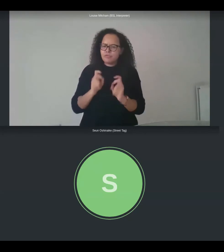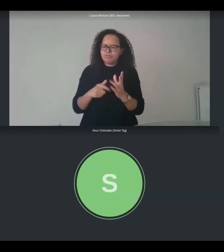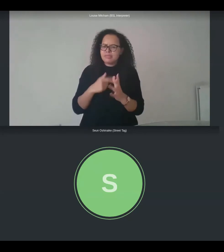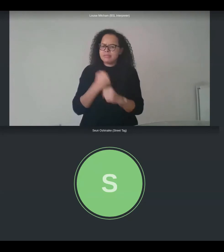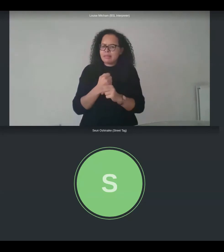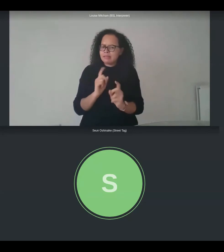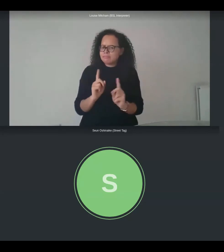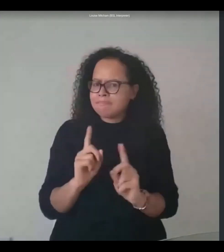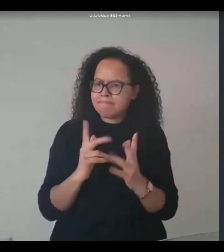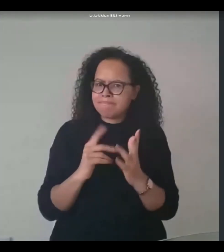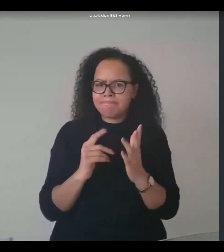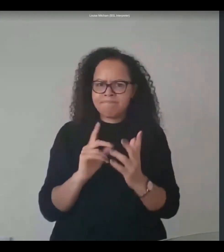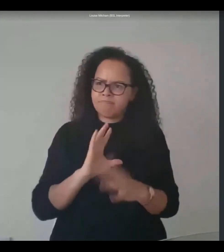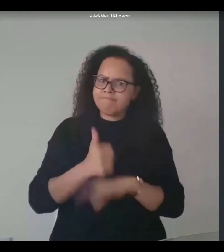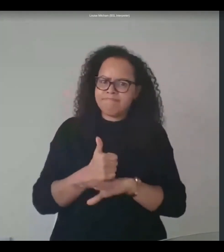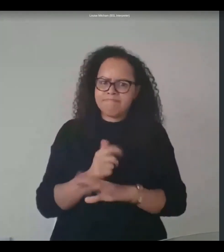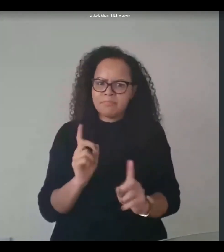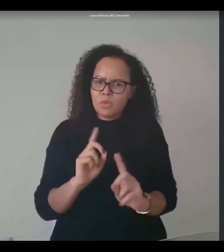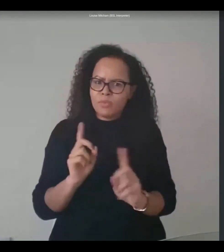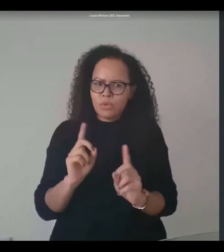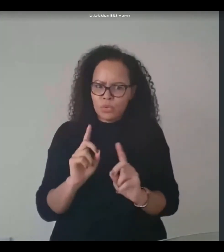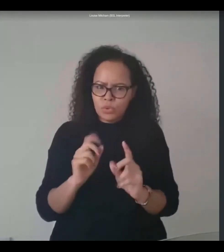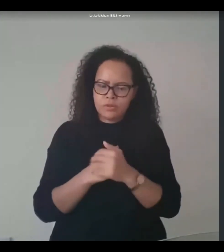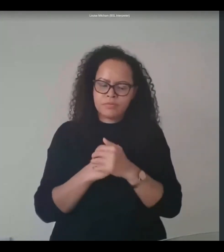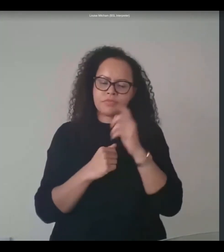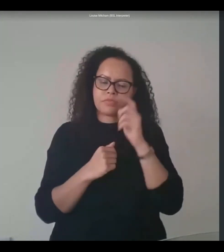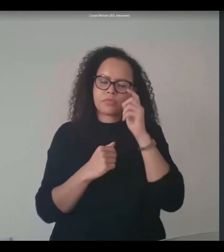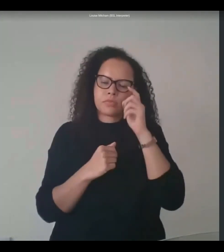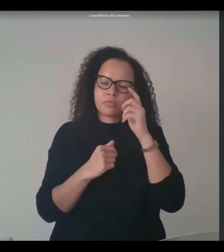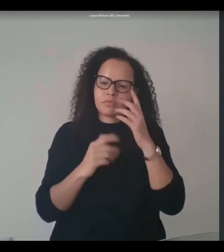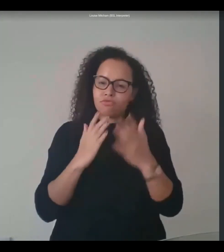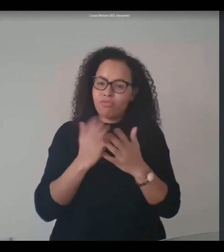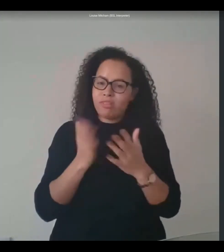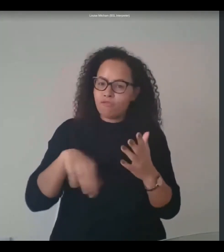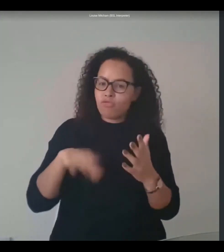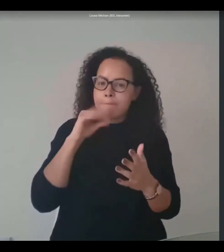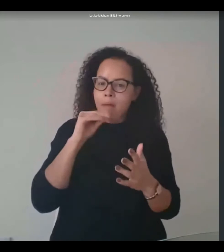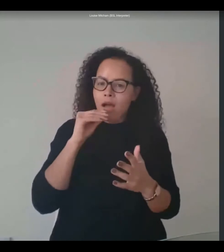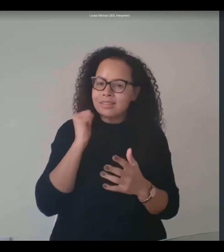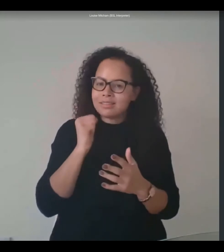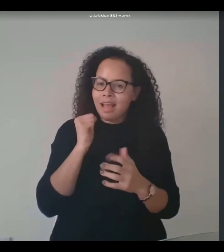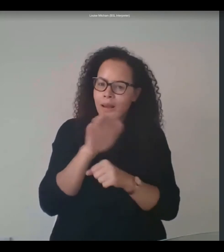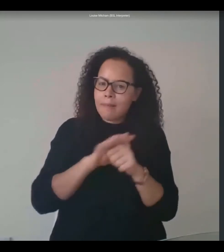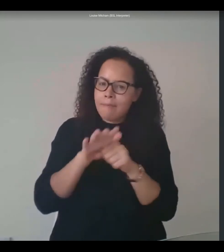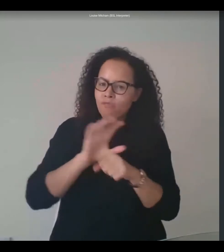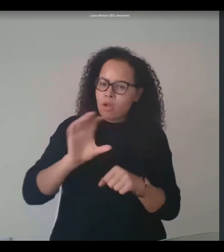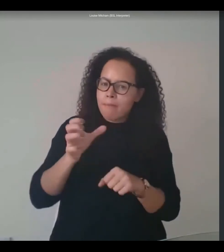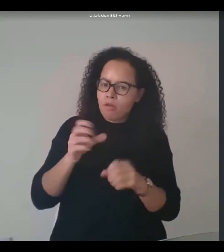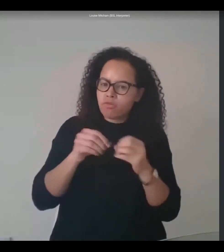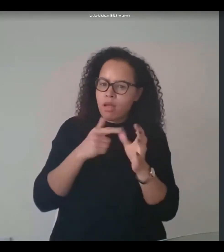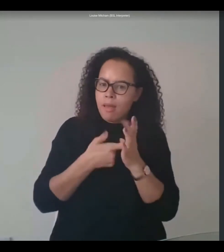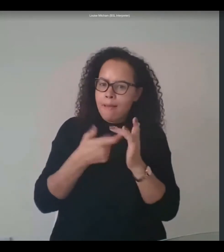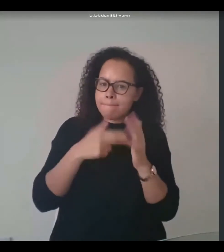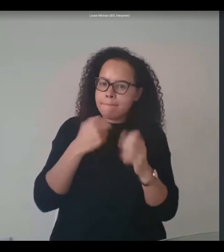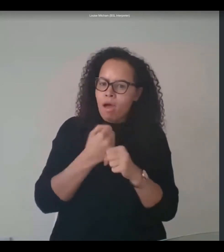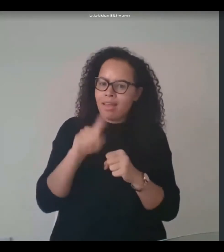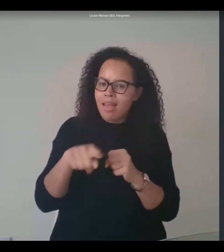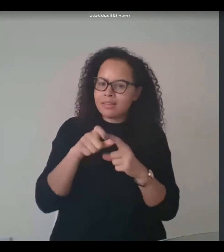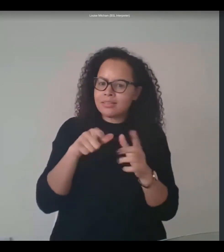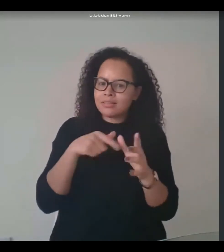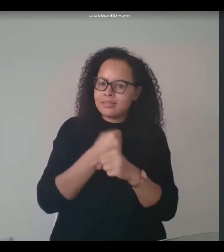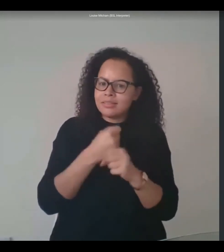built Street Tag in the first place, initially originated from Barkin and Dagenham, was to help families to become